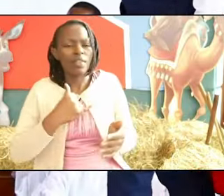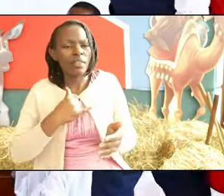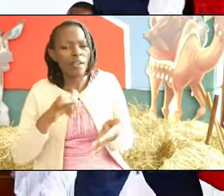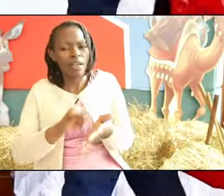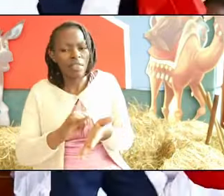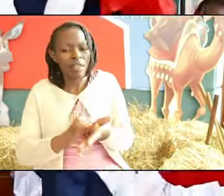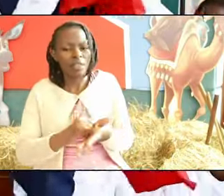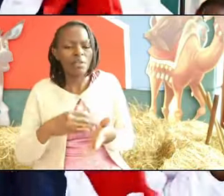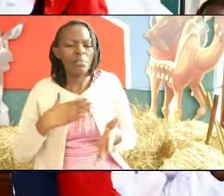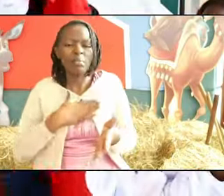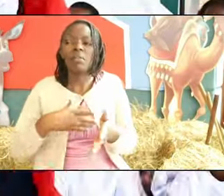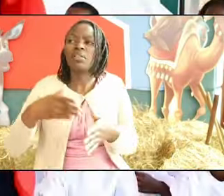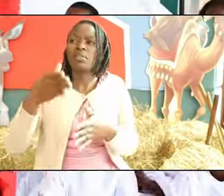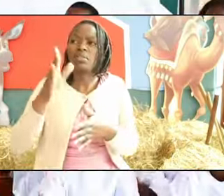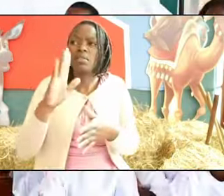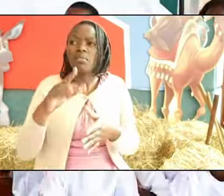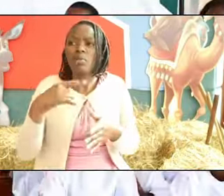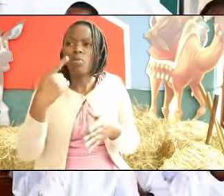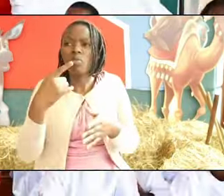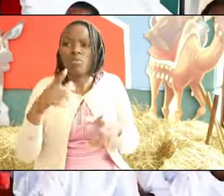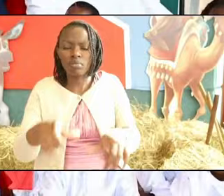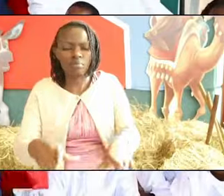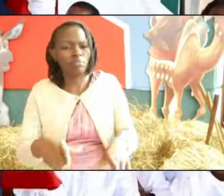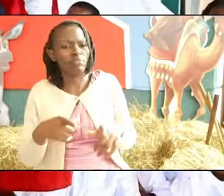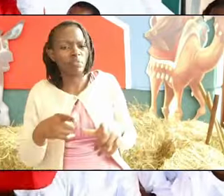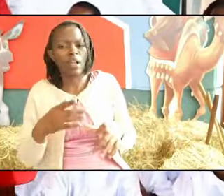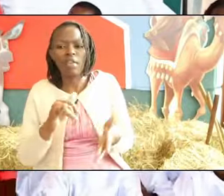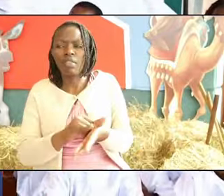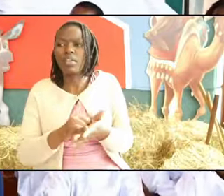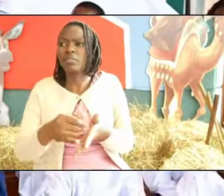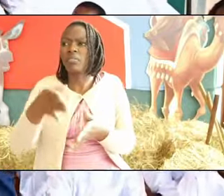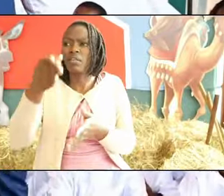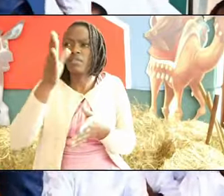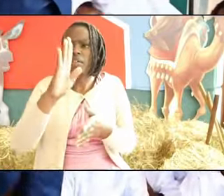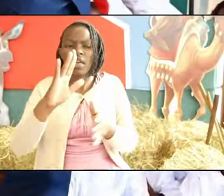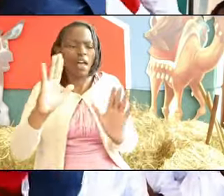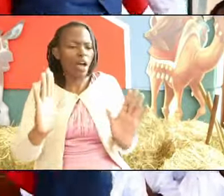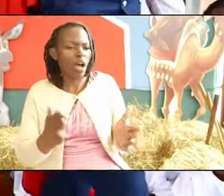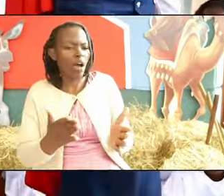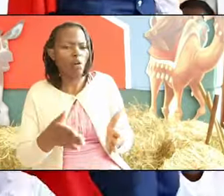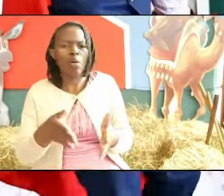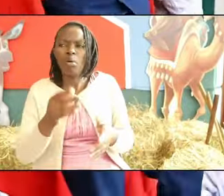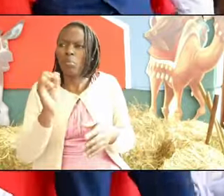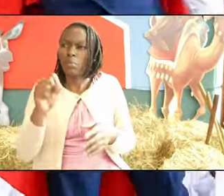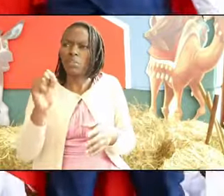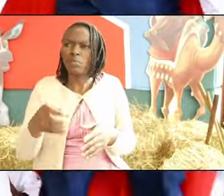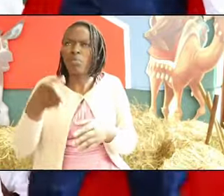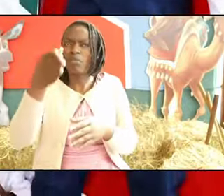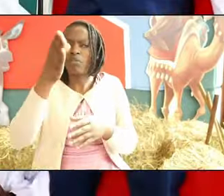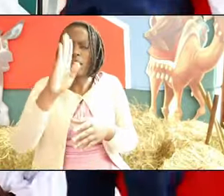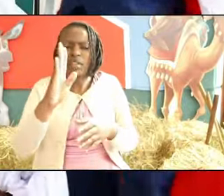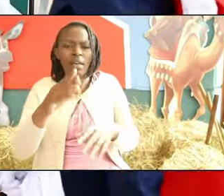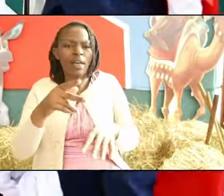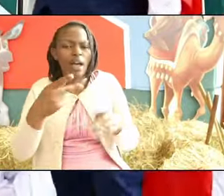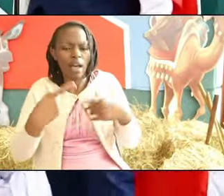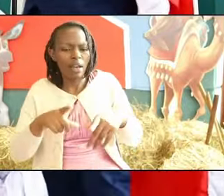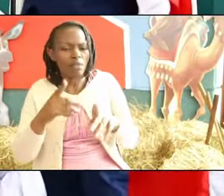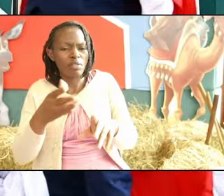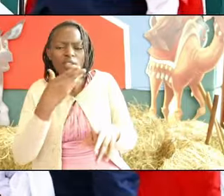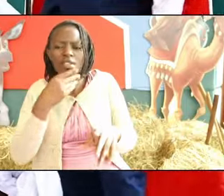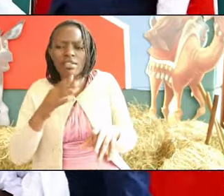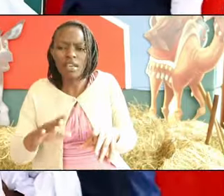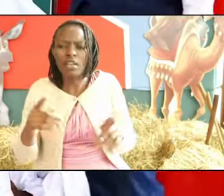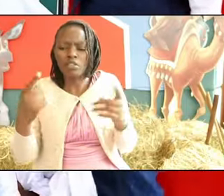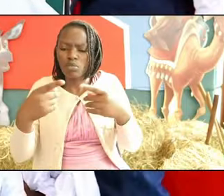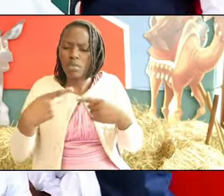him. He is cruel. That's what he is. What kind of a father allows his son the Prince of Heaven, to be born in a small town like